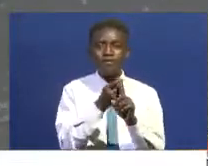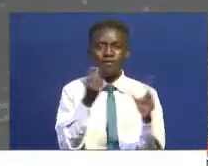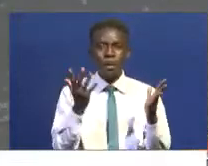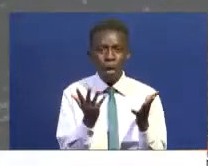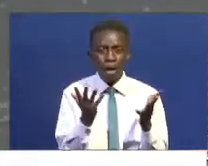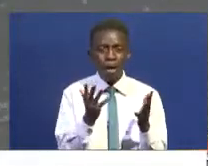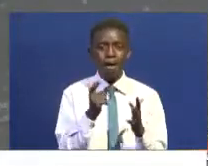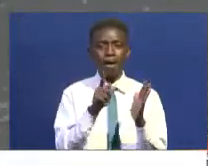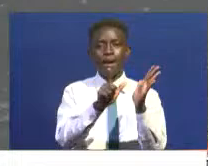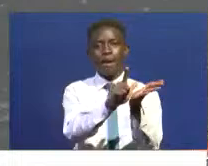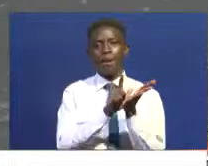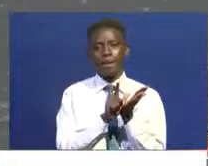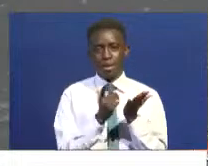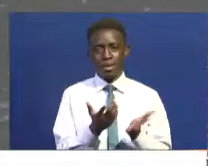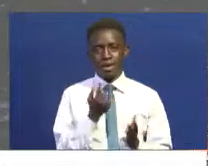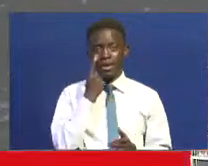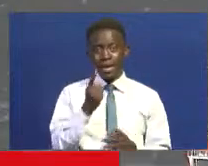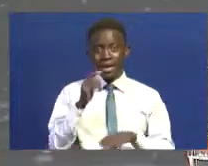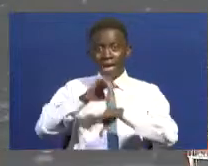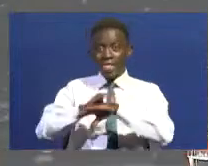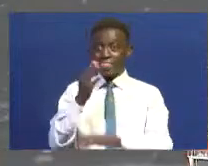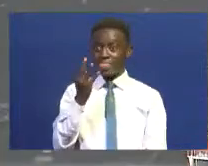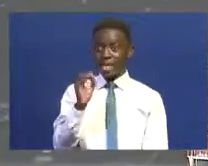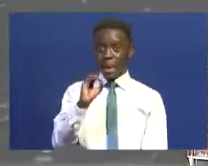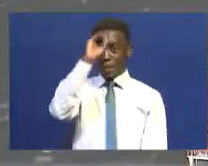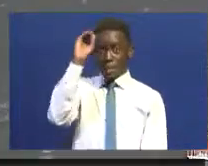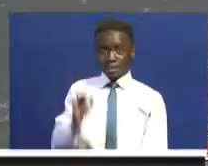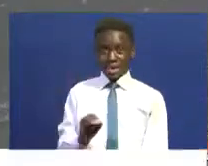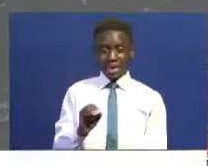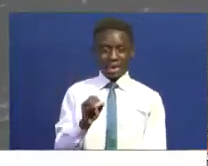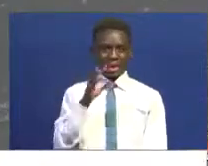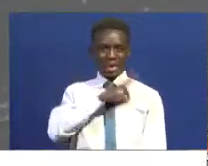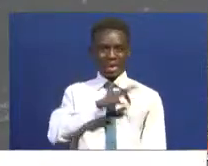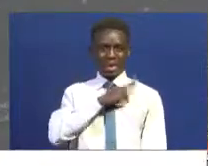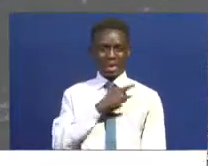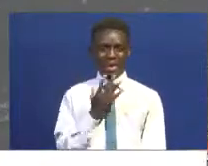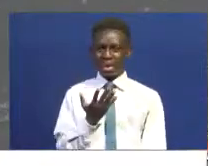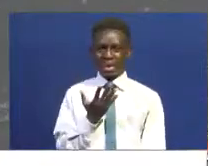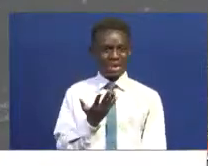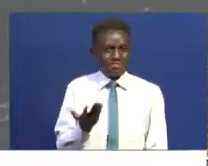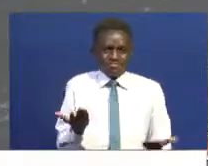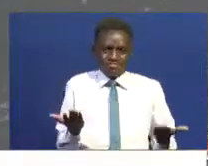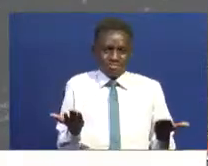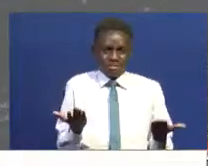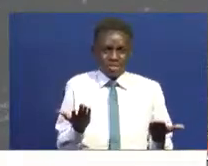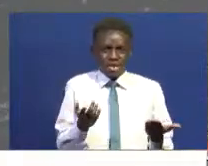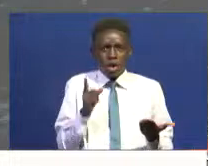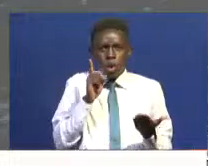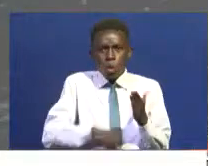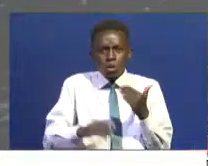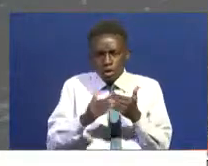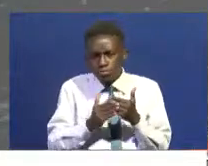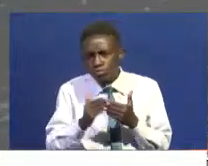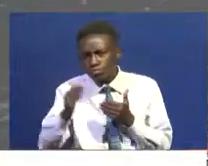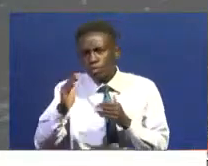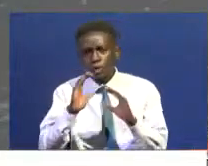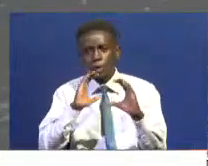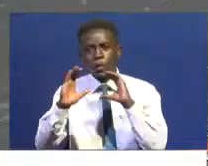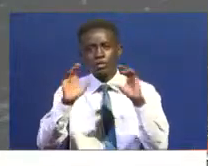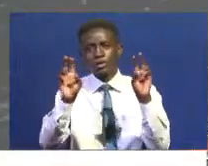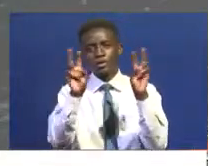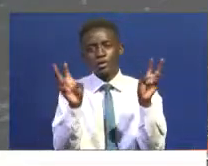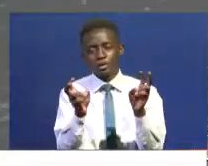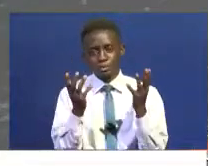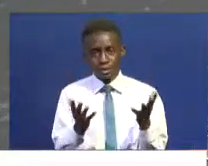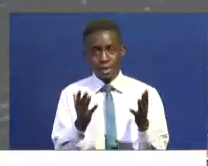get 30% in grants? What is the conversation ahead of us? As a country, sometimes we get derailed. We focus